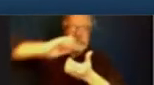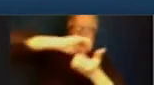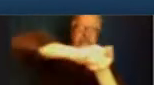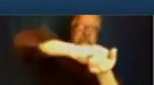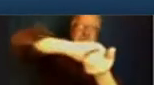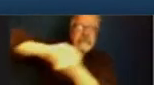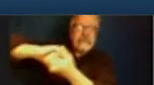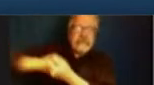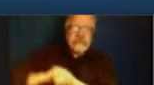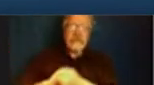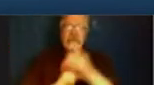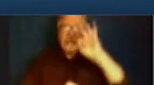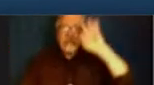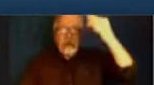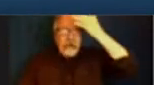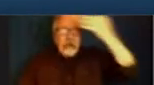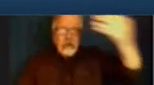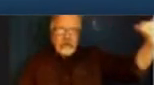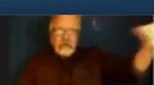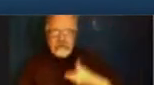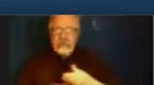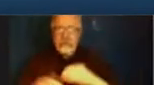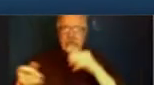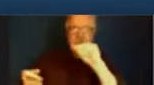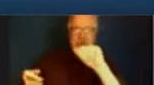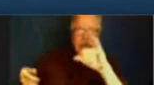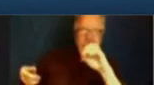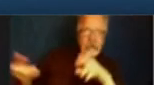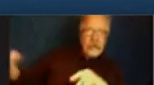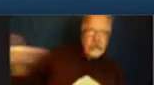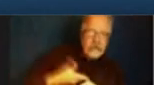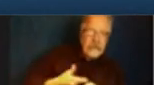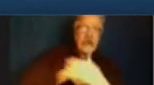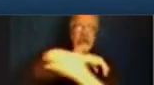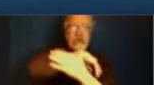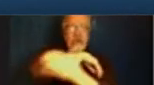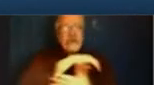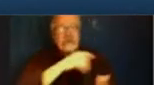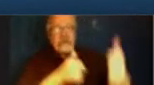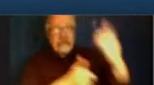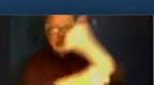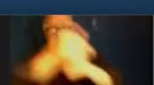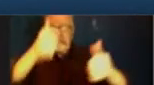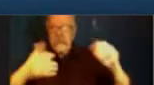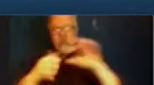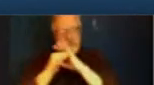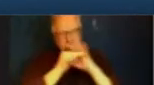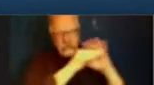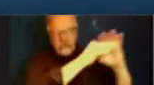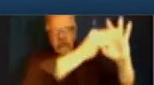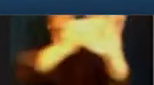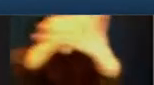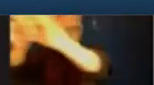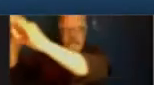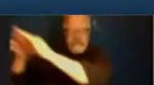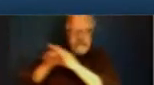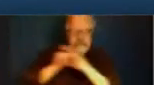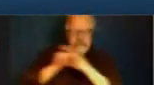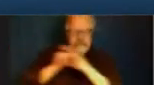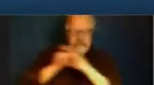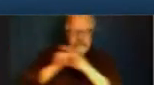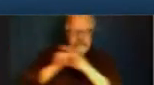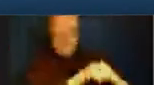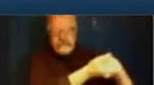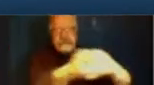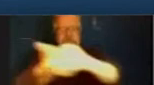mayors, county executives. We all got to pull together here. And I'm glad we're doing our part in our state to help out. And